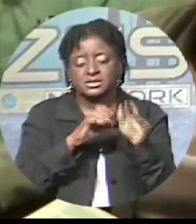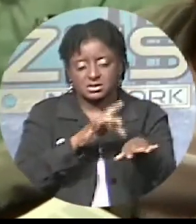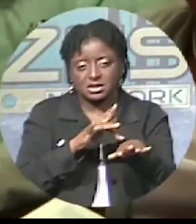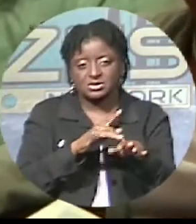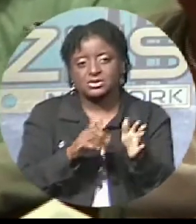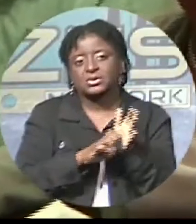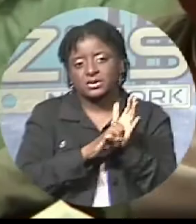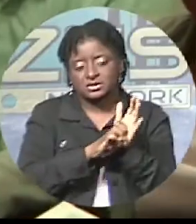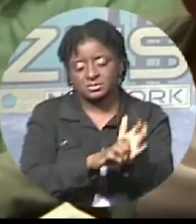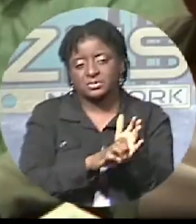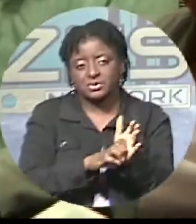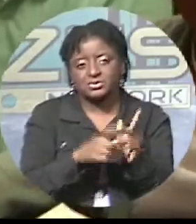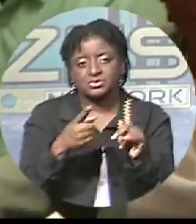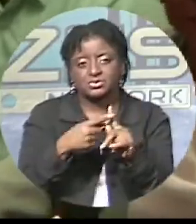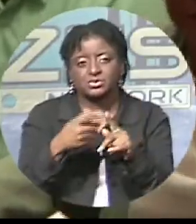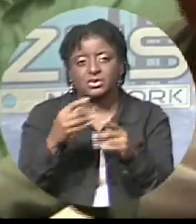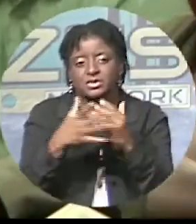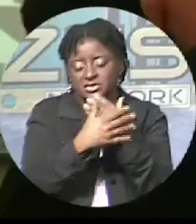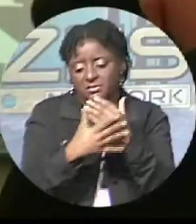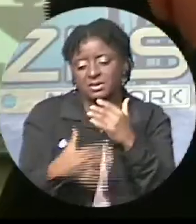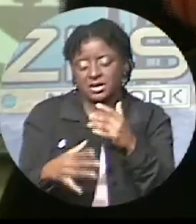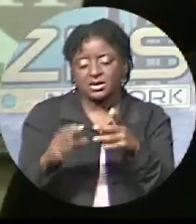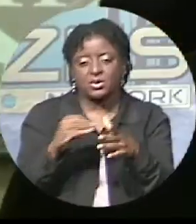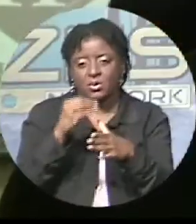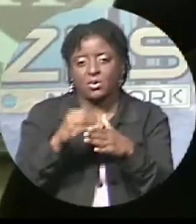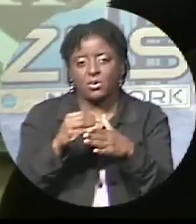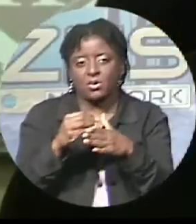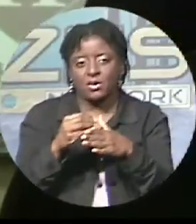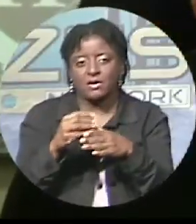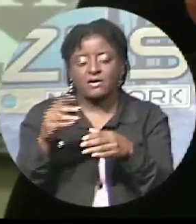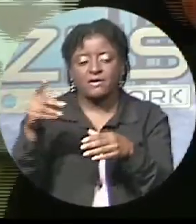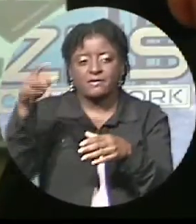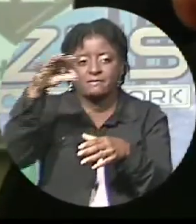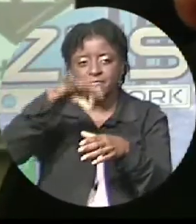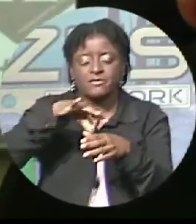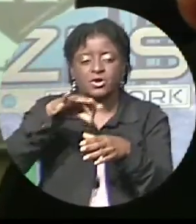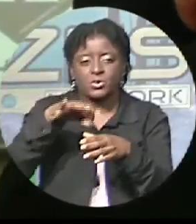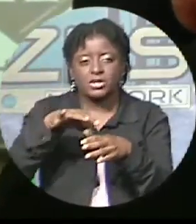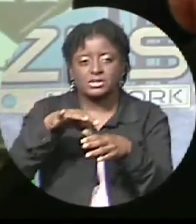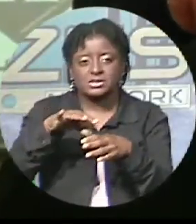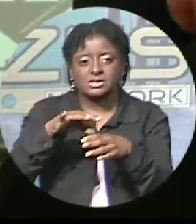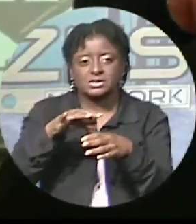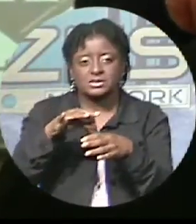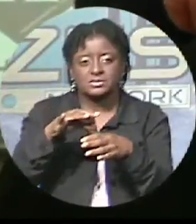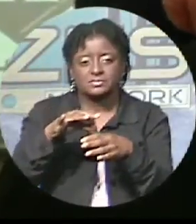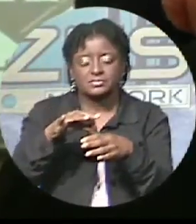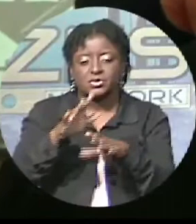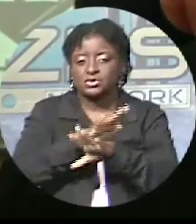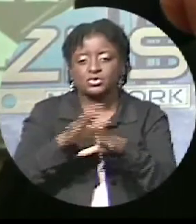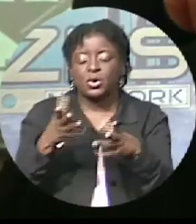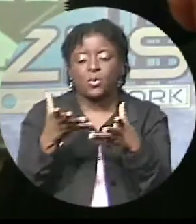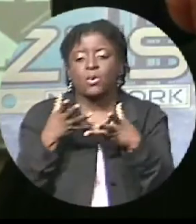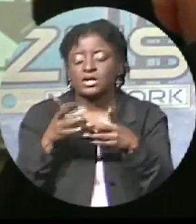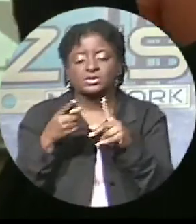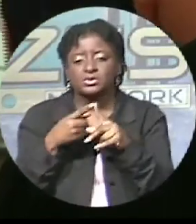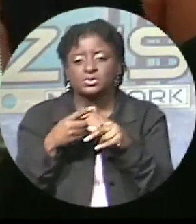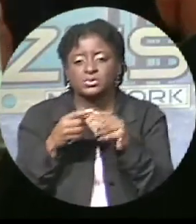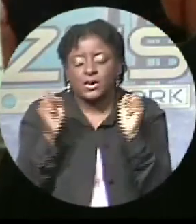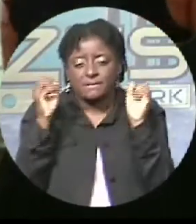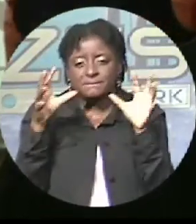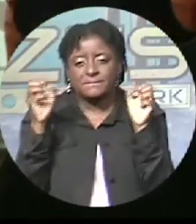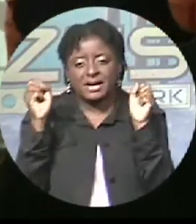Ebola should seek medical attention promptly. You don't want to have any panic or hysteria because there's really no need for